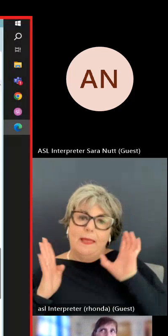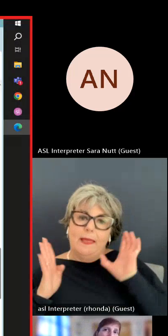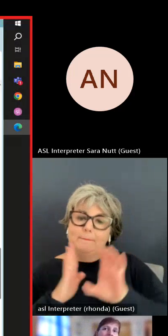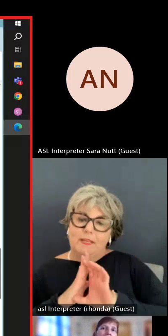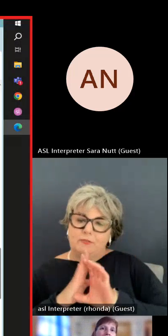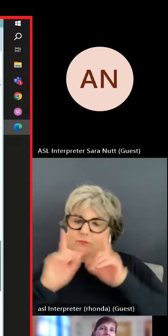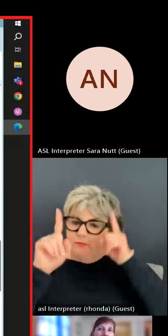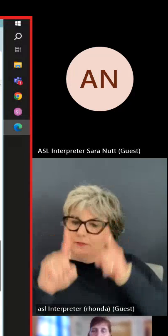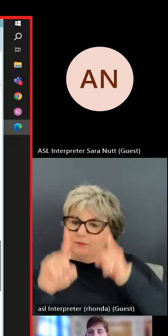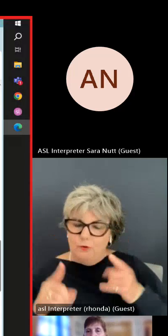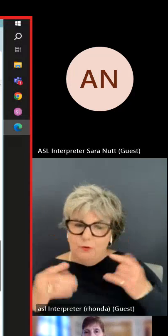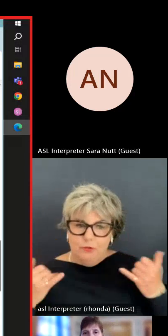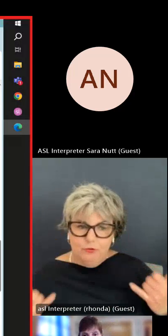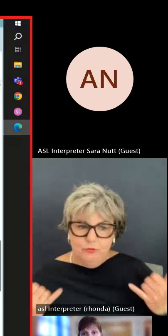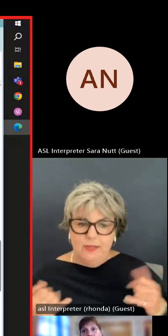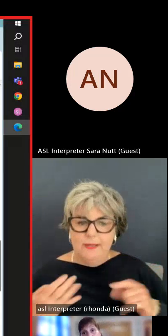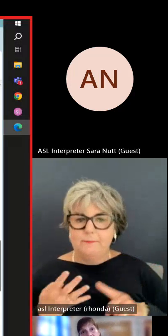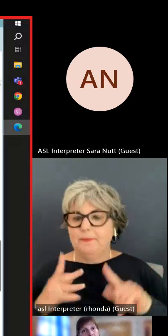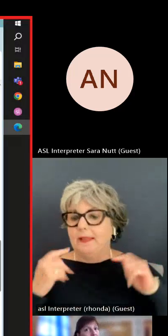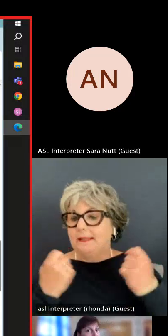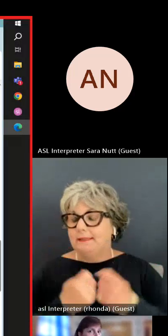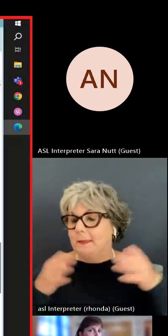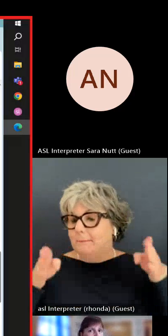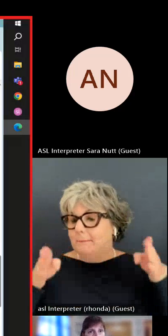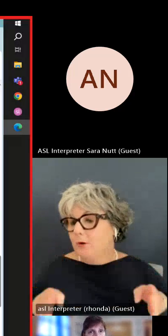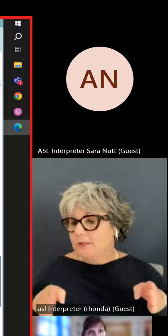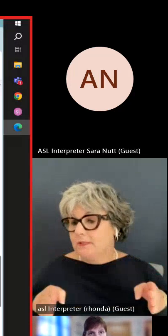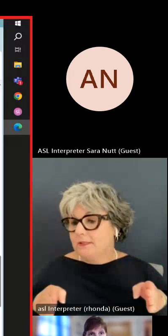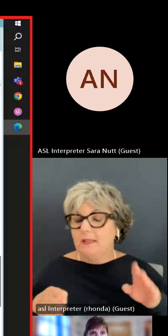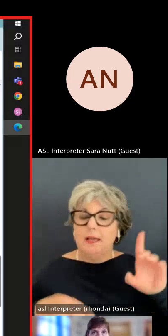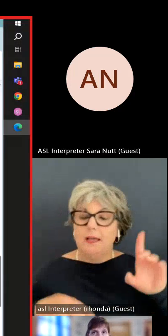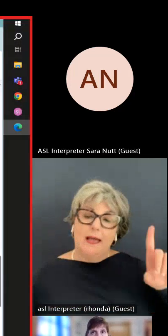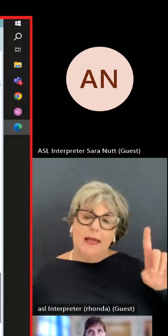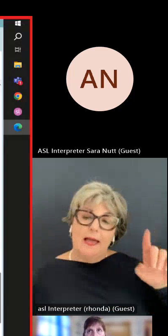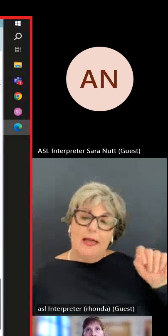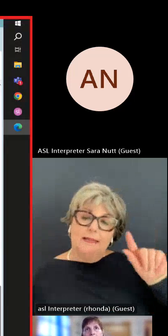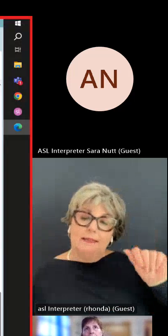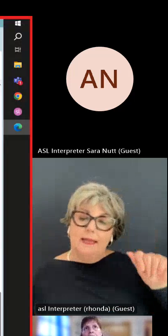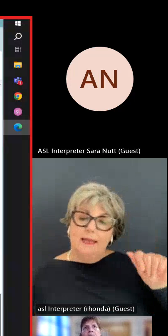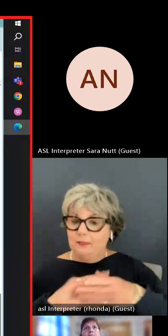on today, is a team member who needs to tell a data story.